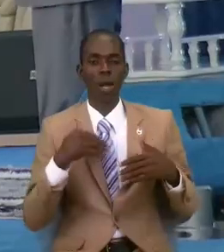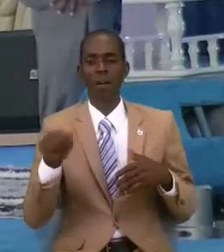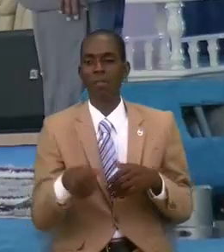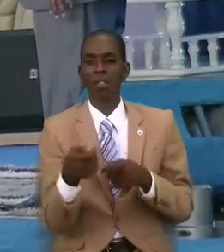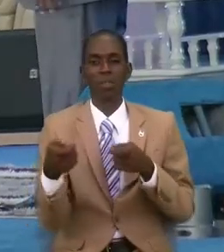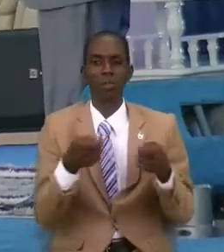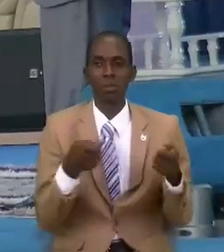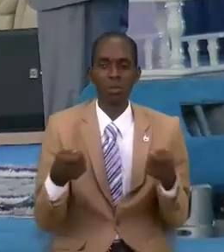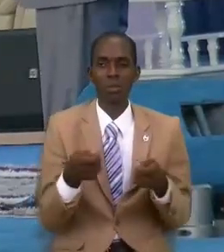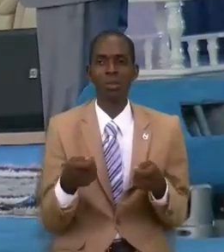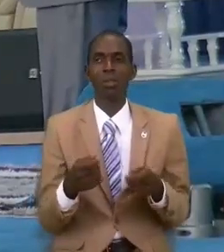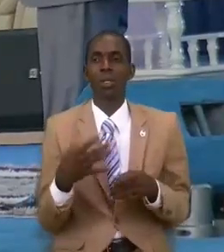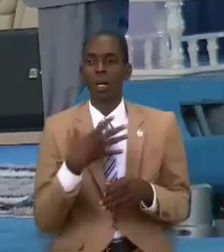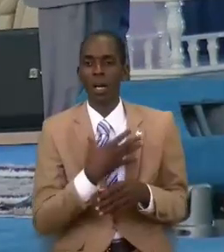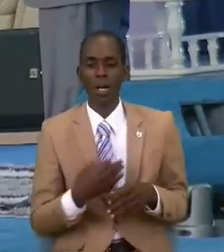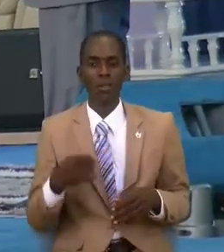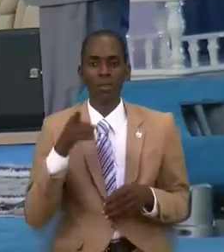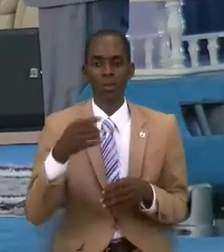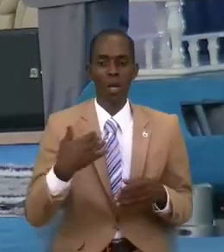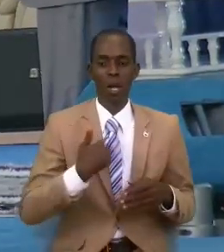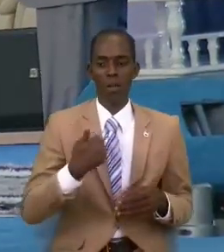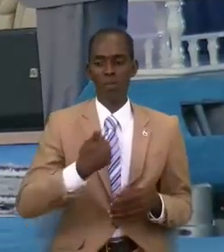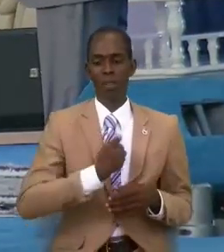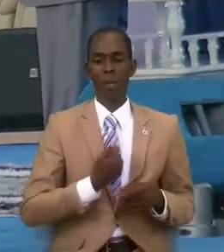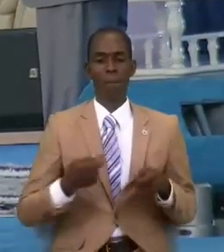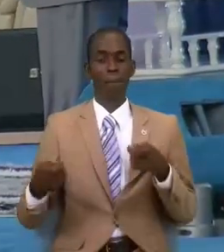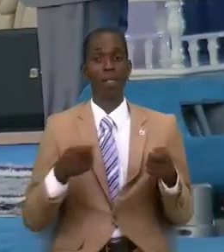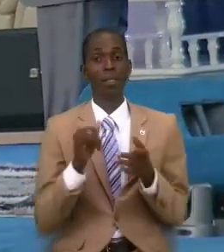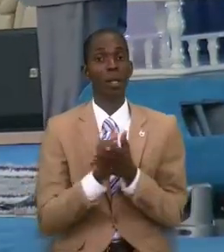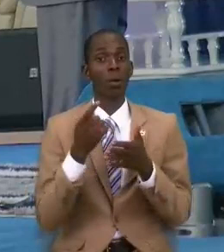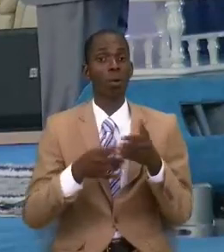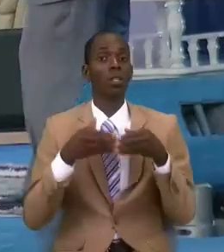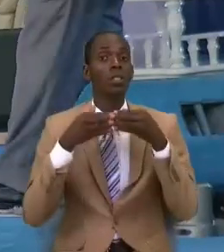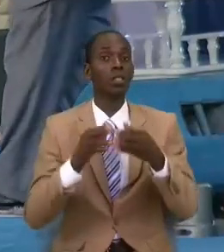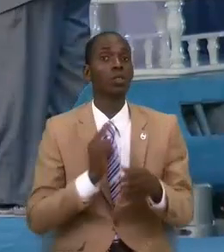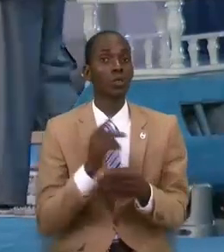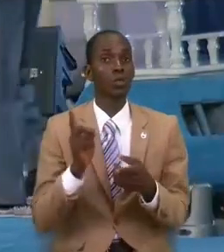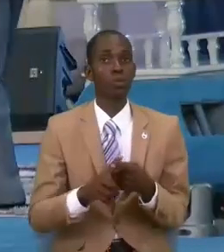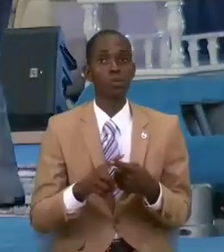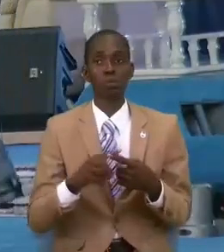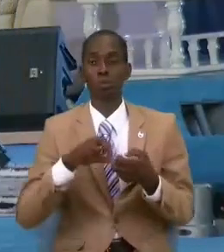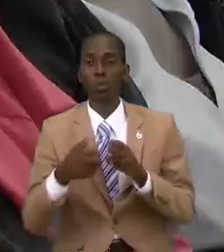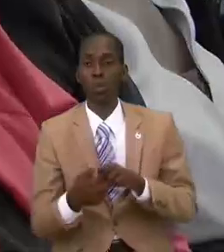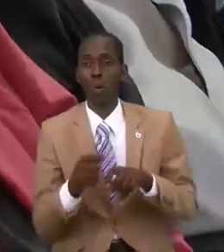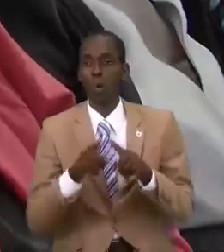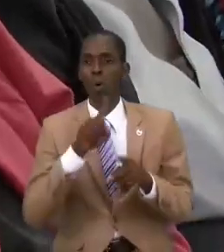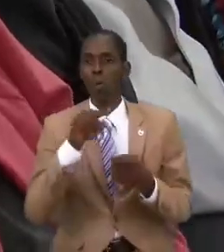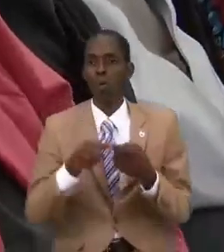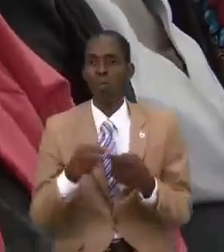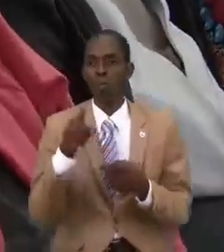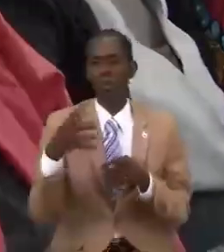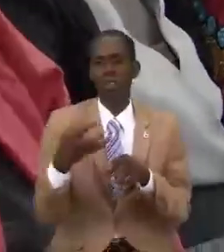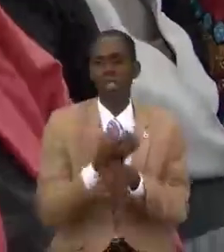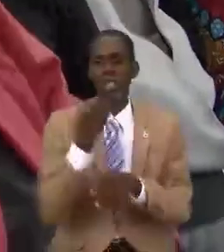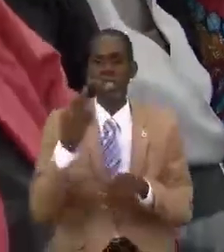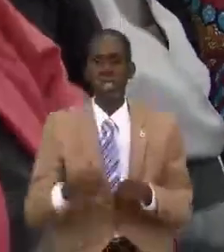what gets us into trouble. But when you take the leadership of your life, the management of your life, and the government of your life,